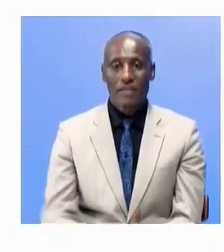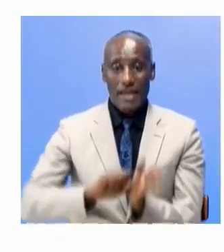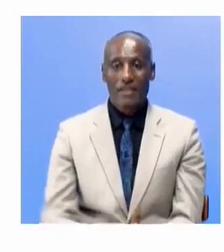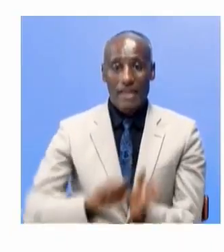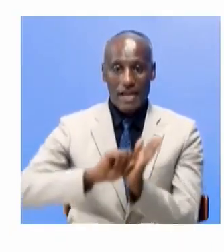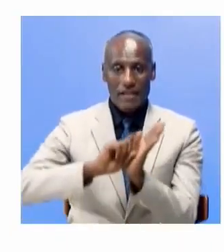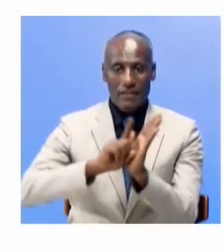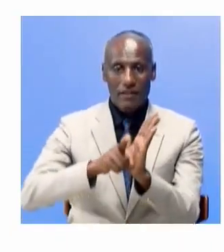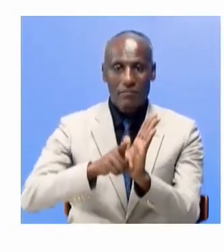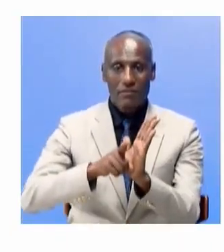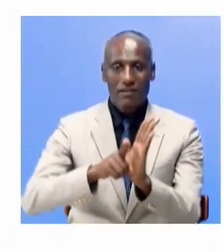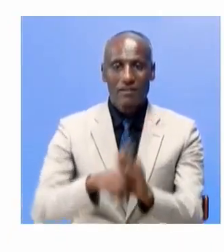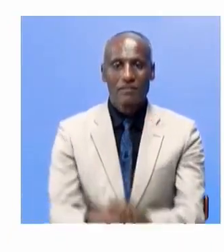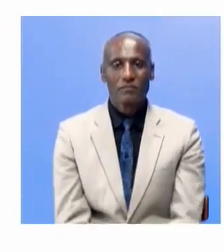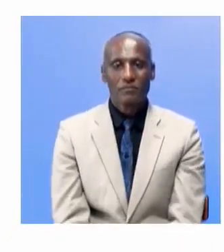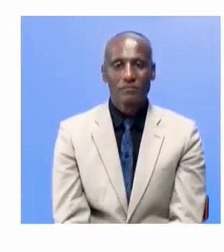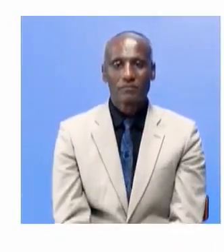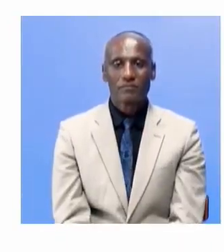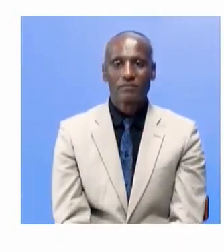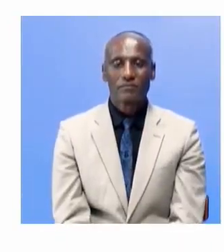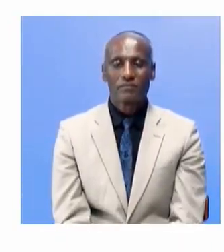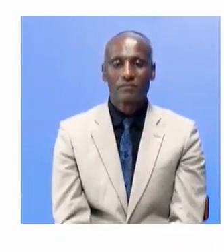example